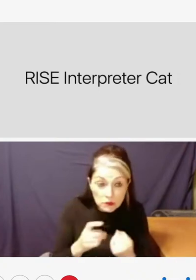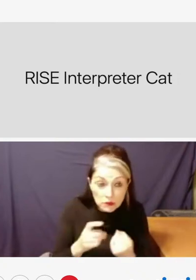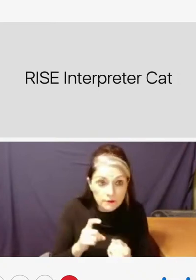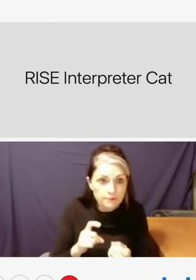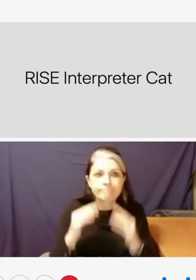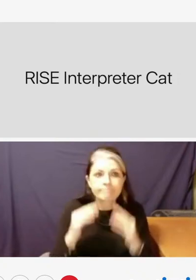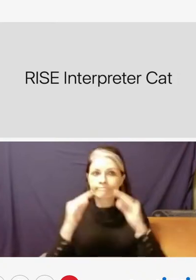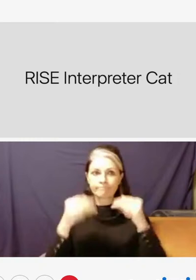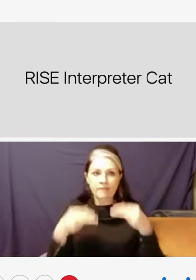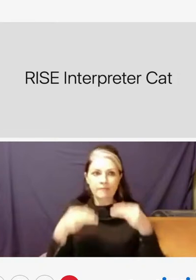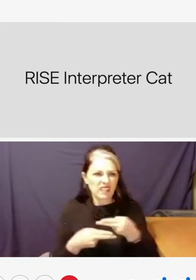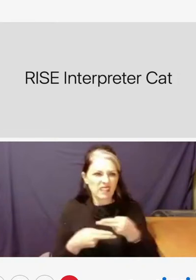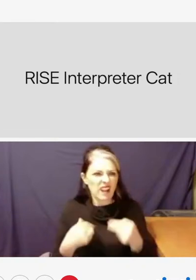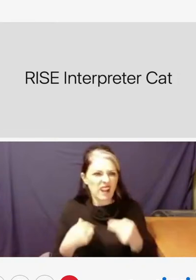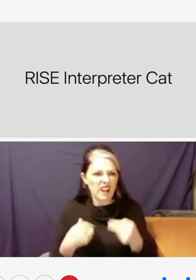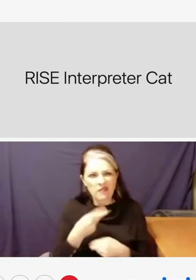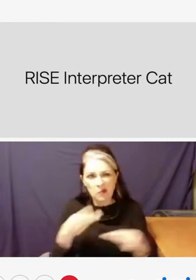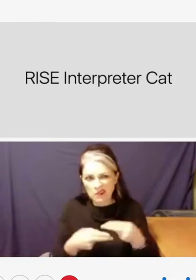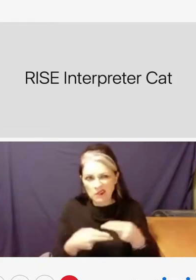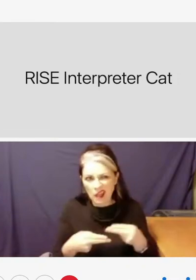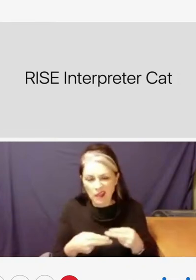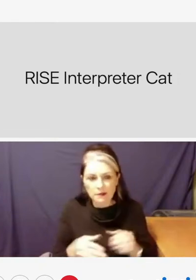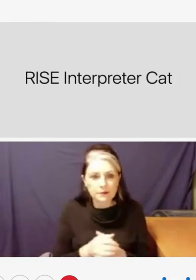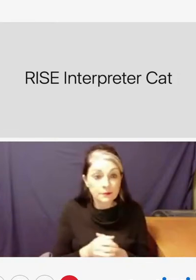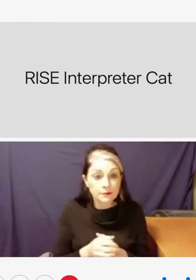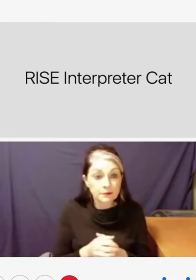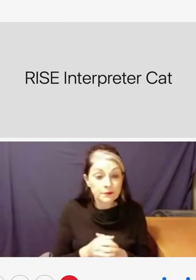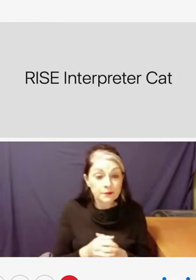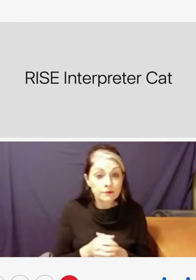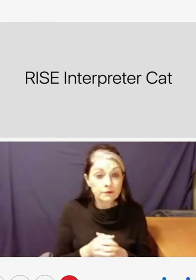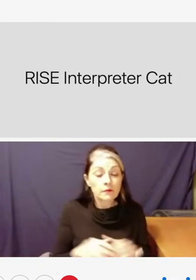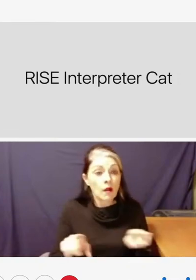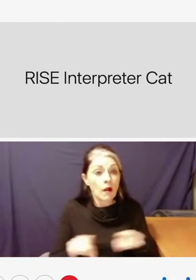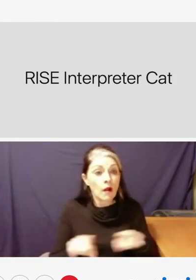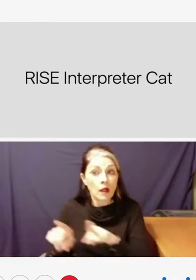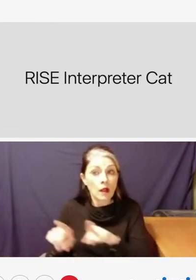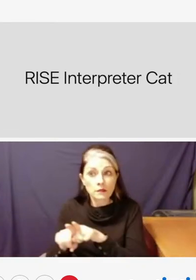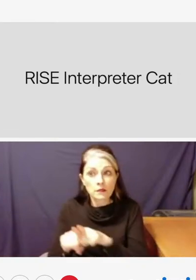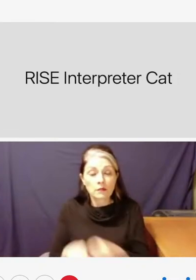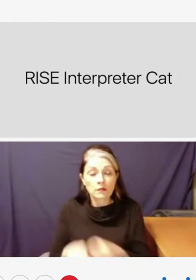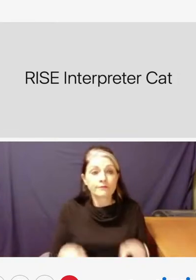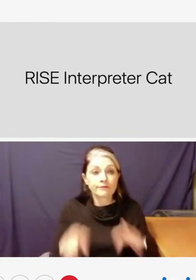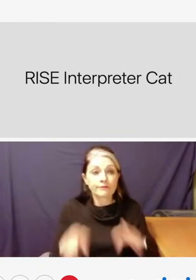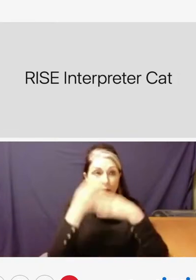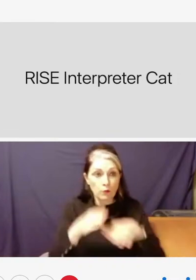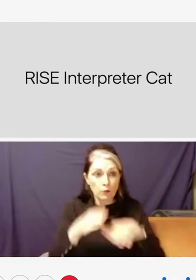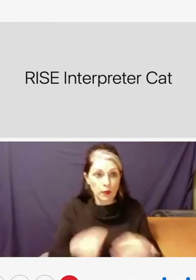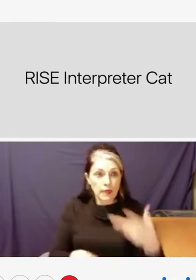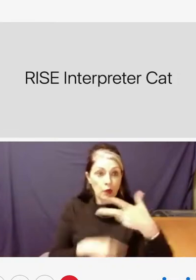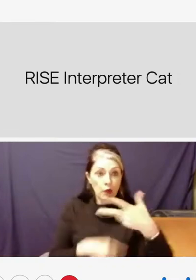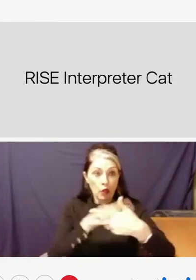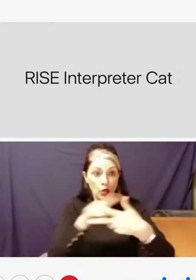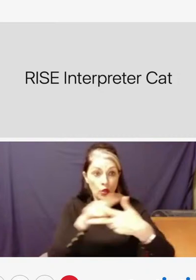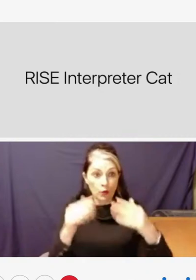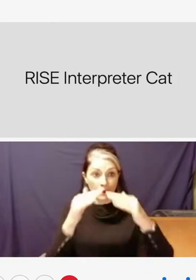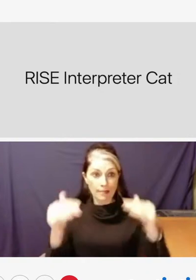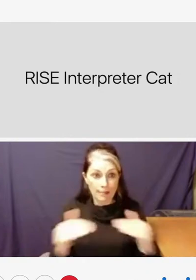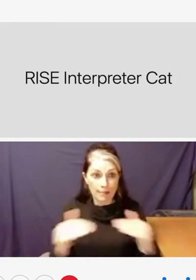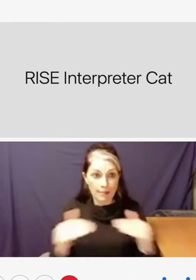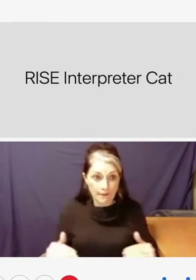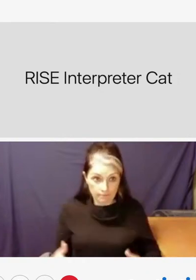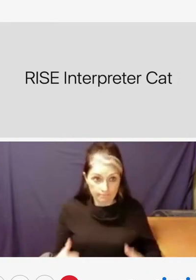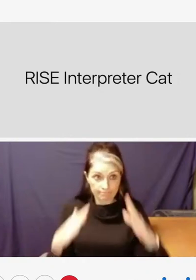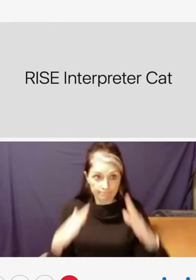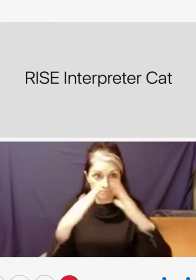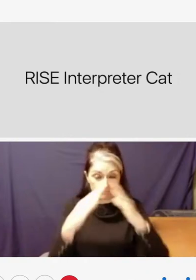a couple more slides so I'd like to just also um break down the three different levels of supports that we have for the different levels of mental health